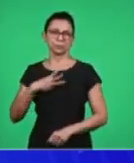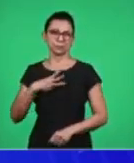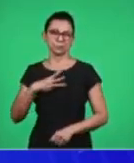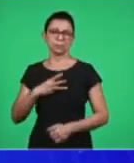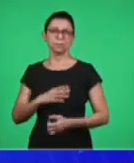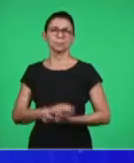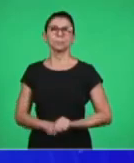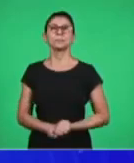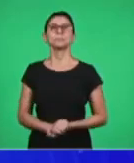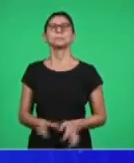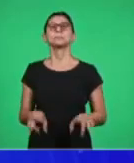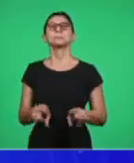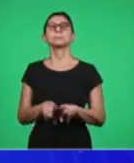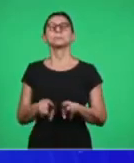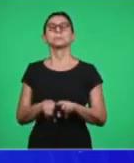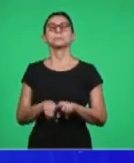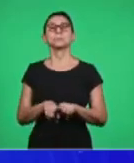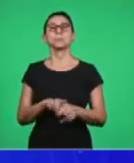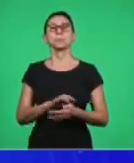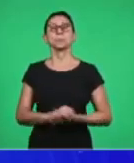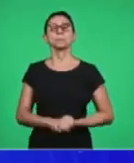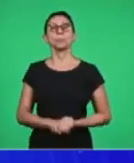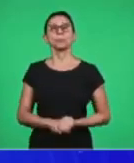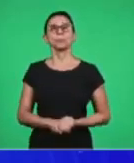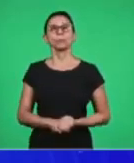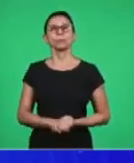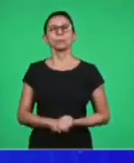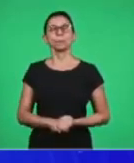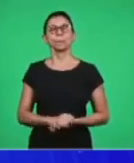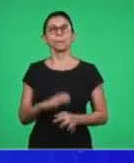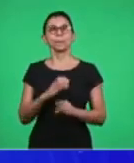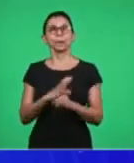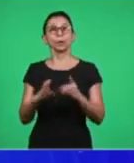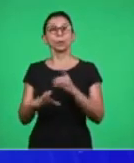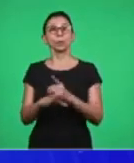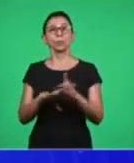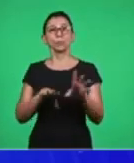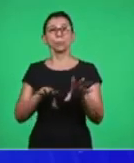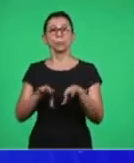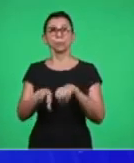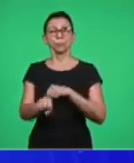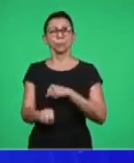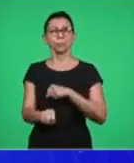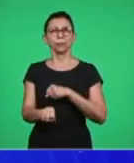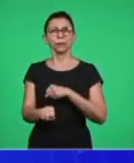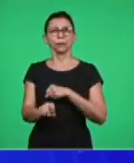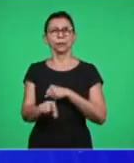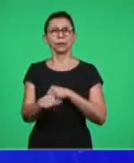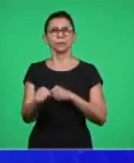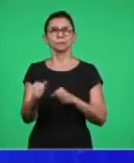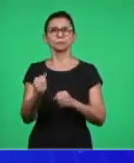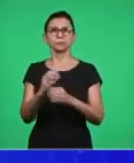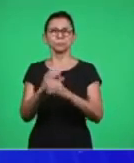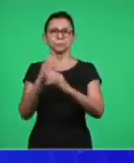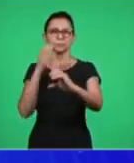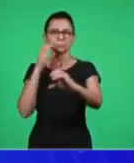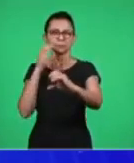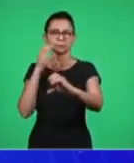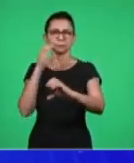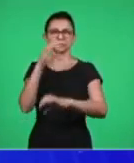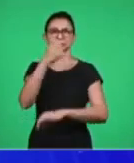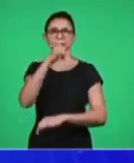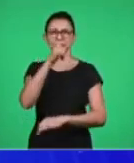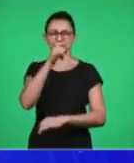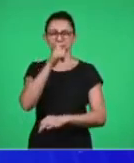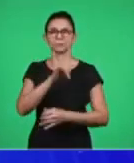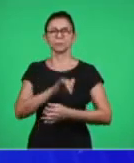of middle school, and also in glorification to the Lord, a service of graduation of the course